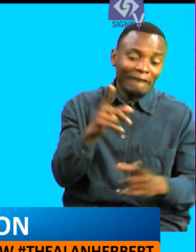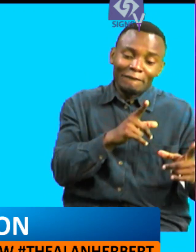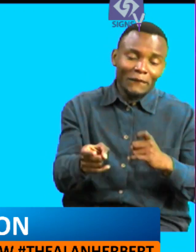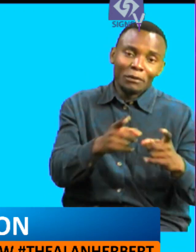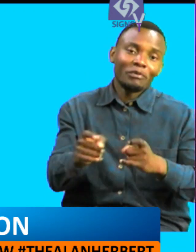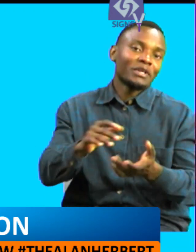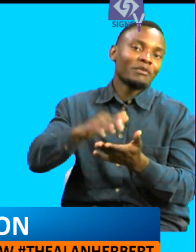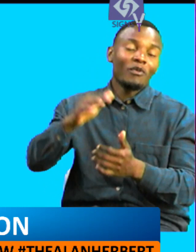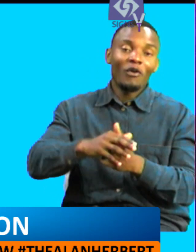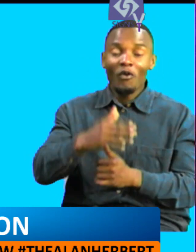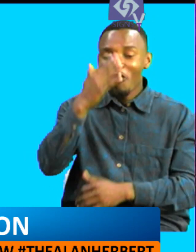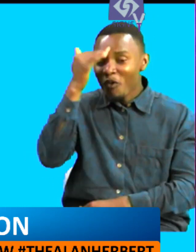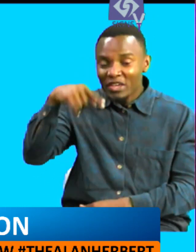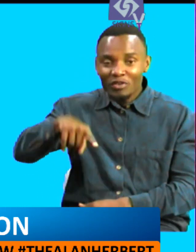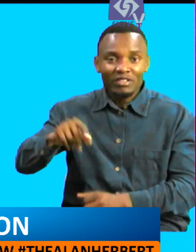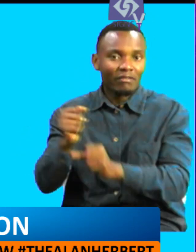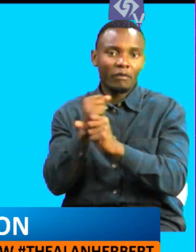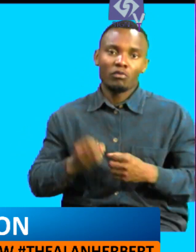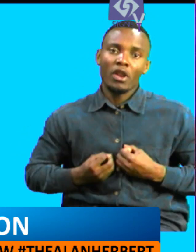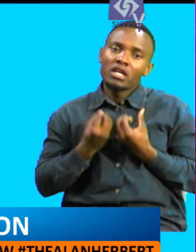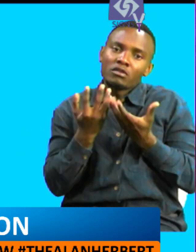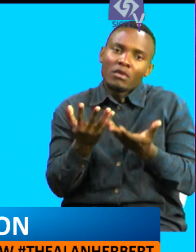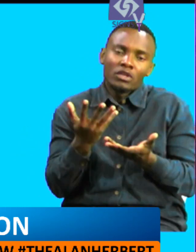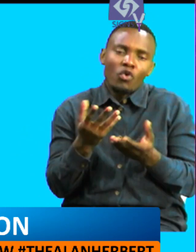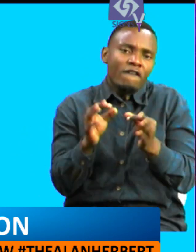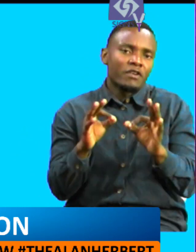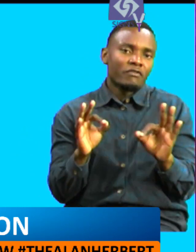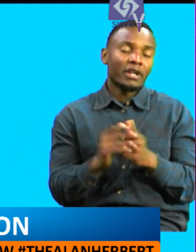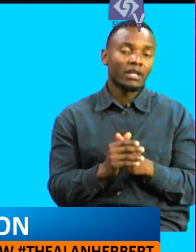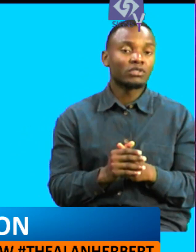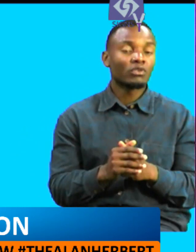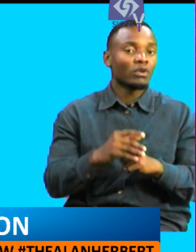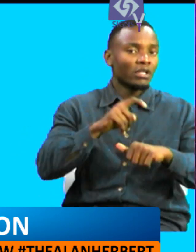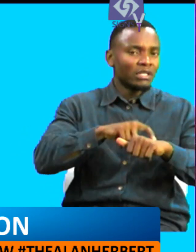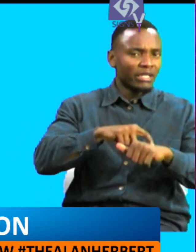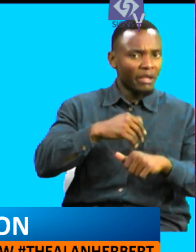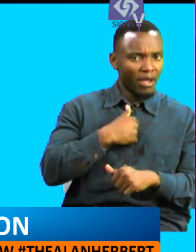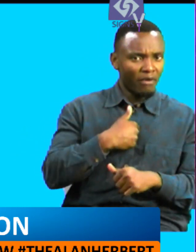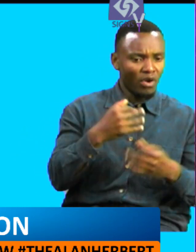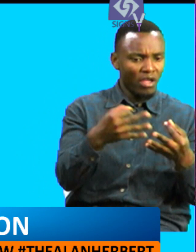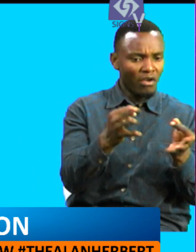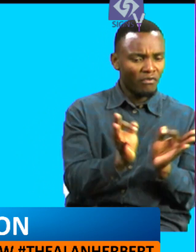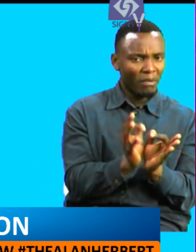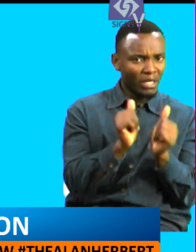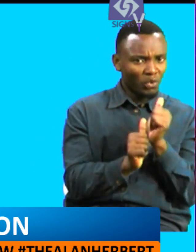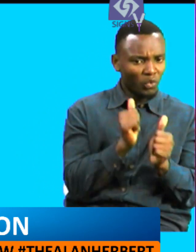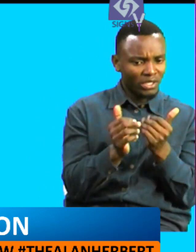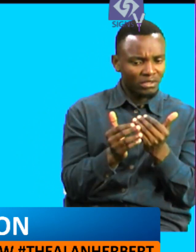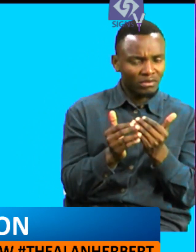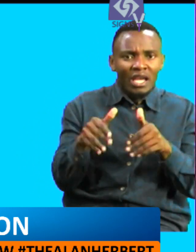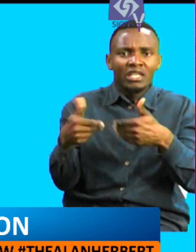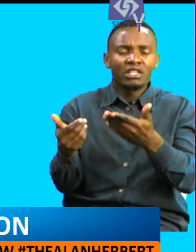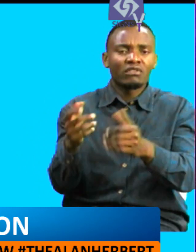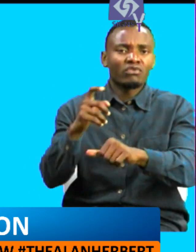because hawezi kujiexpress. Yeah. So when you have a family that does not treat you evil, gives you time